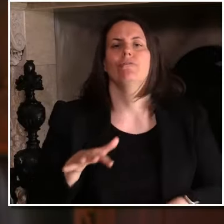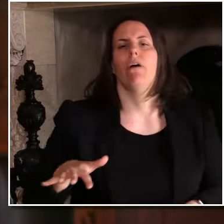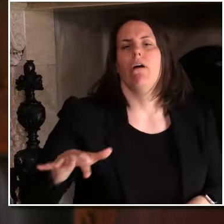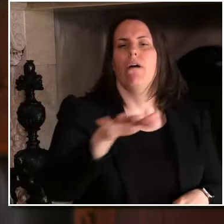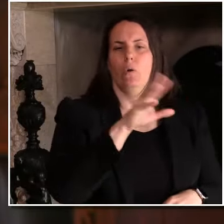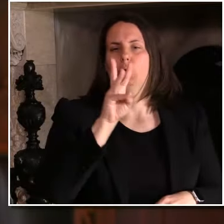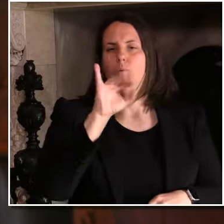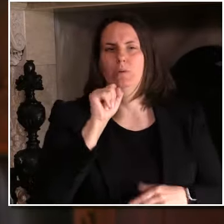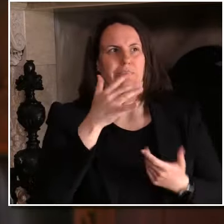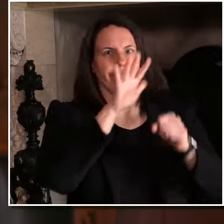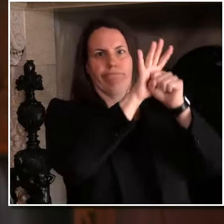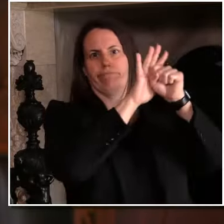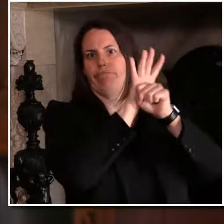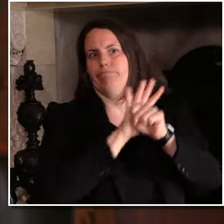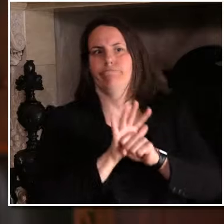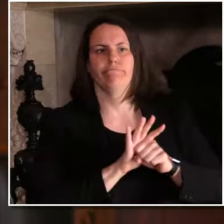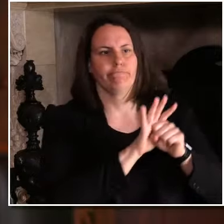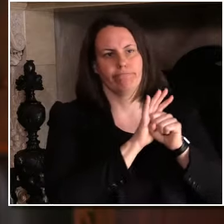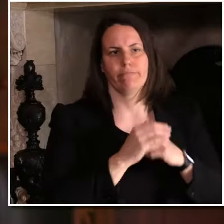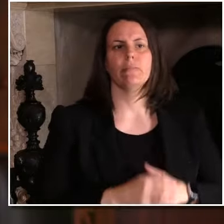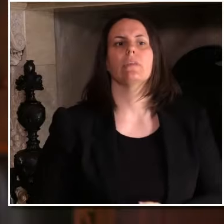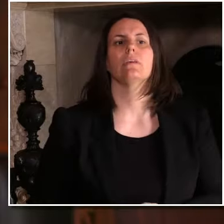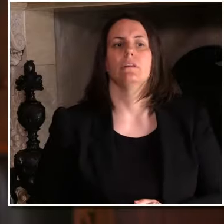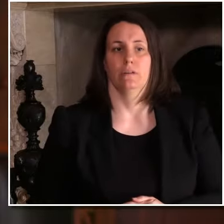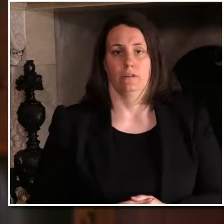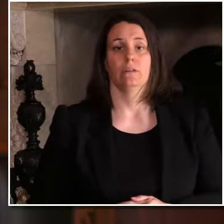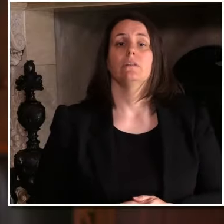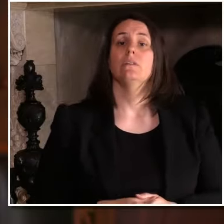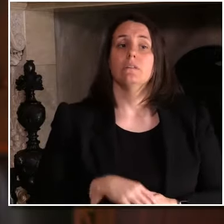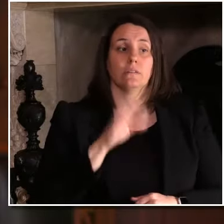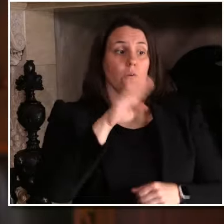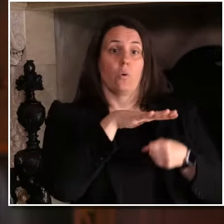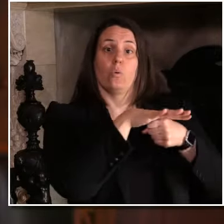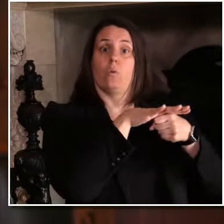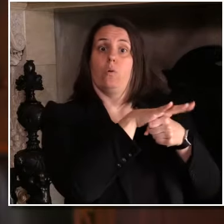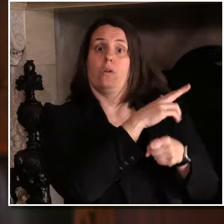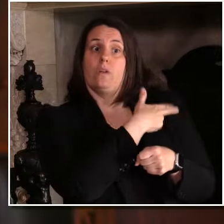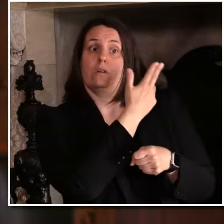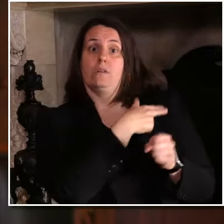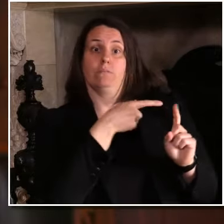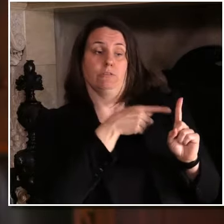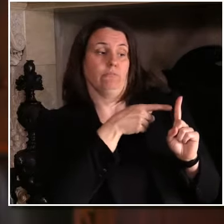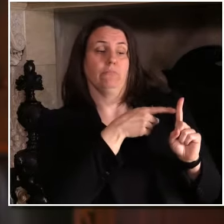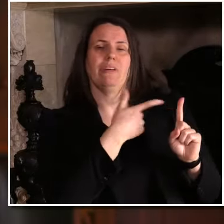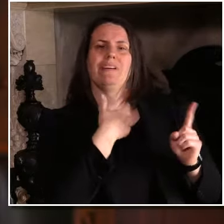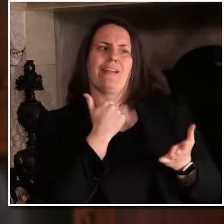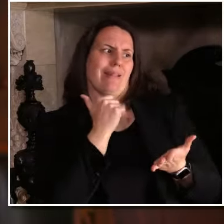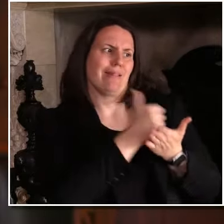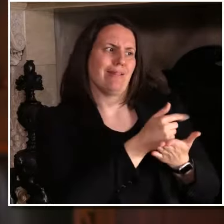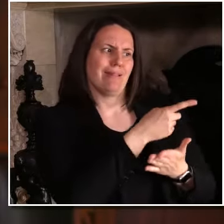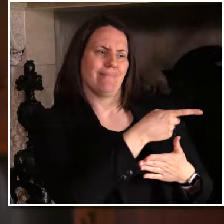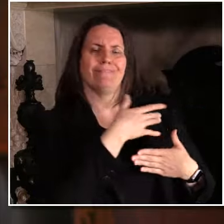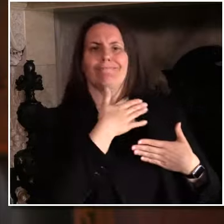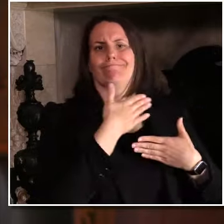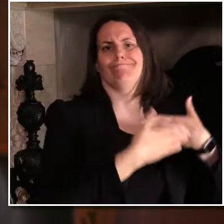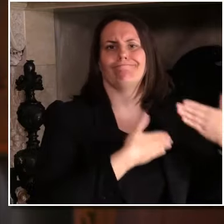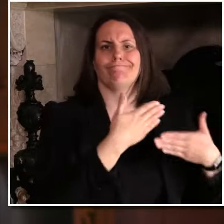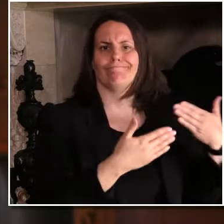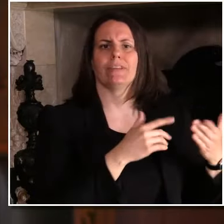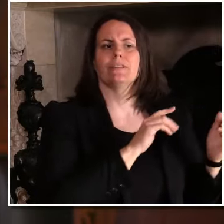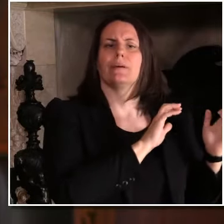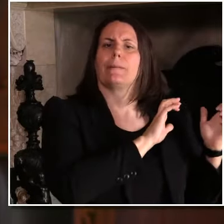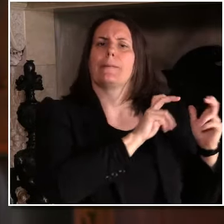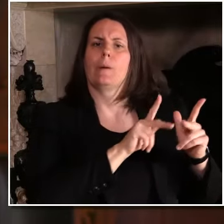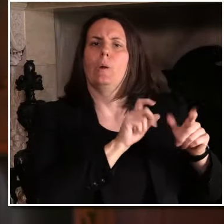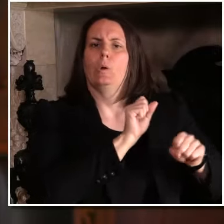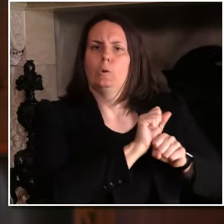hospital systems' comfort about starting to return to doing some of that deferred care, and that in turn will allow many